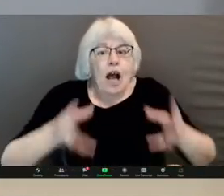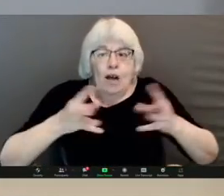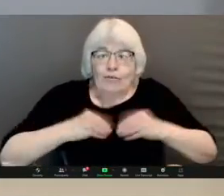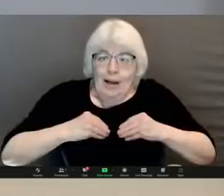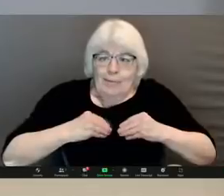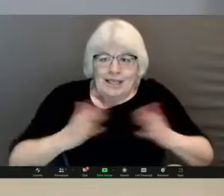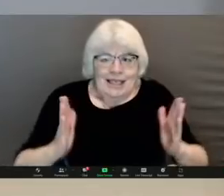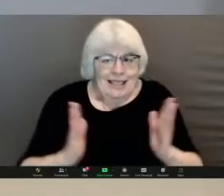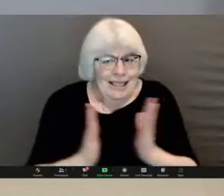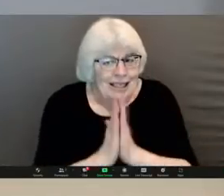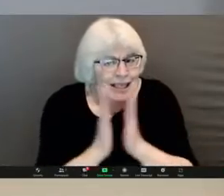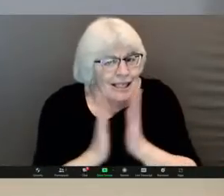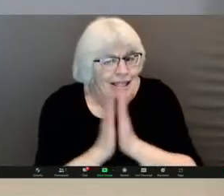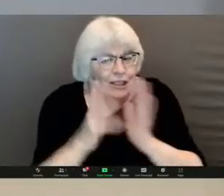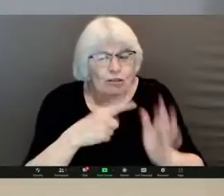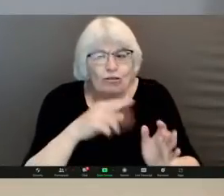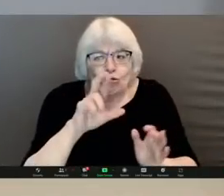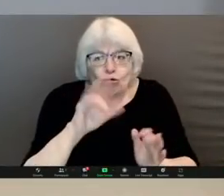or the venue.